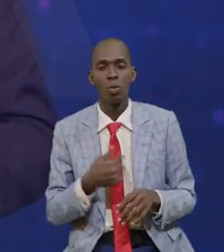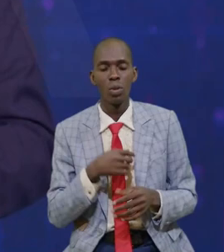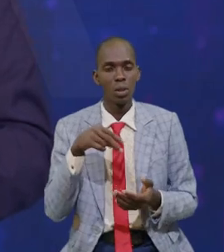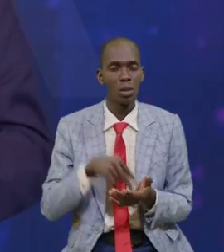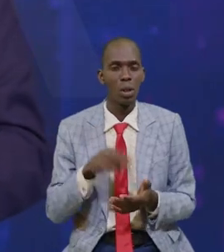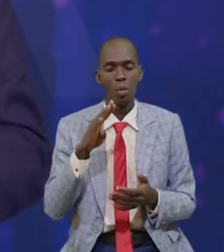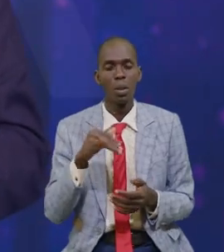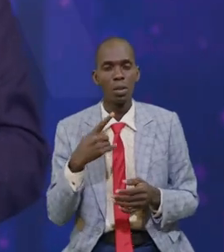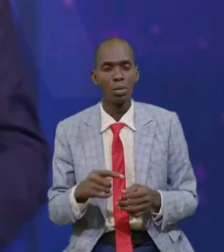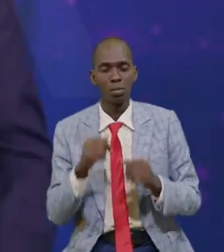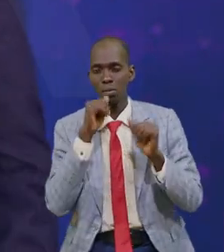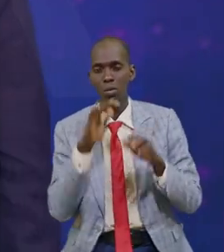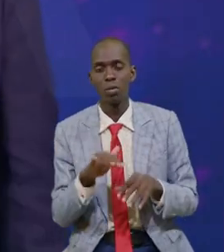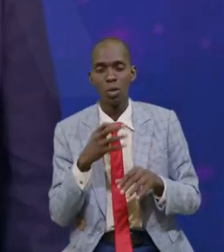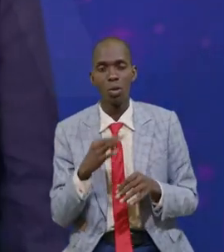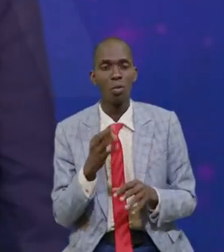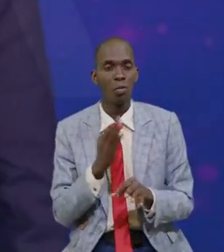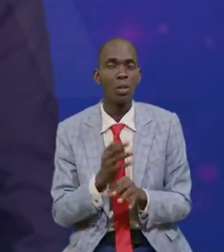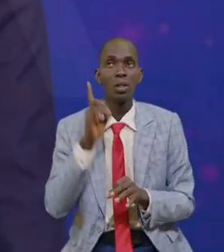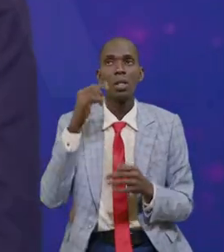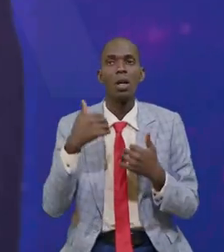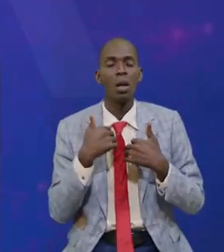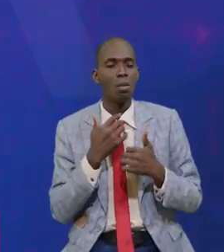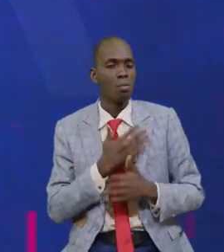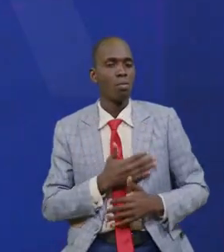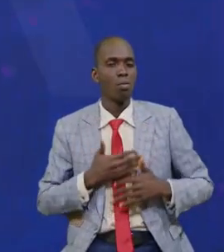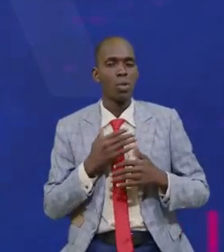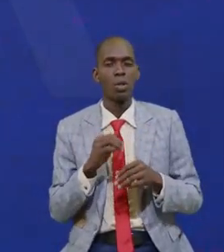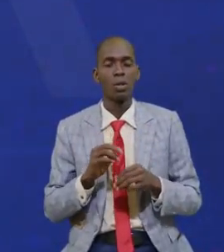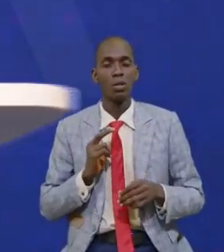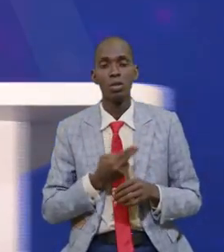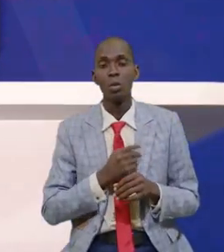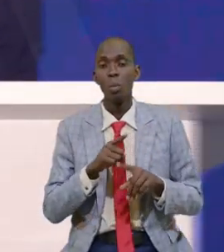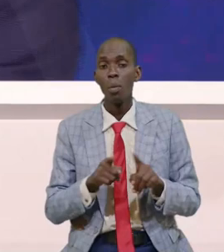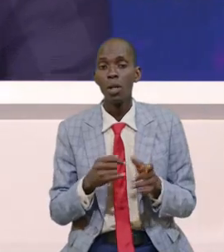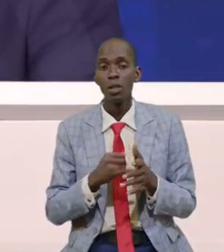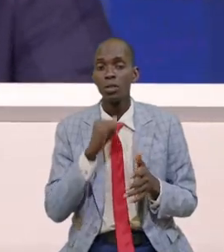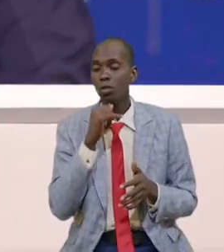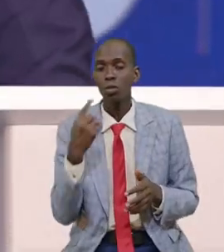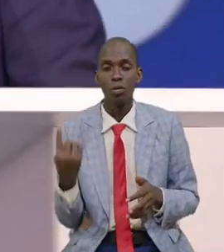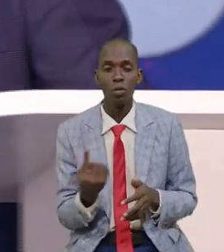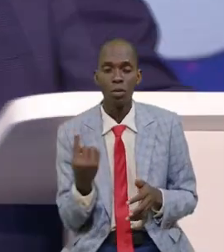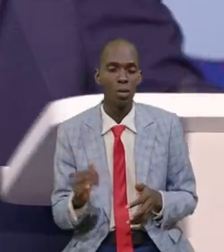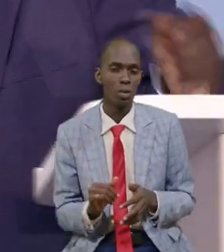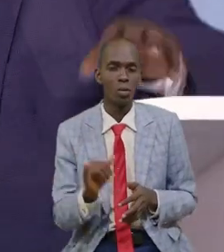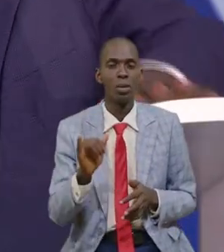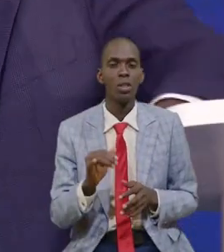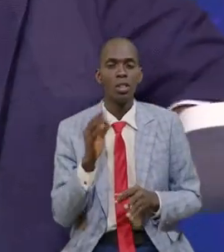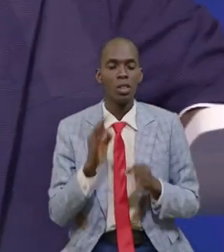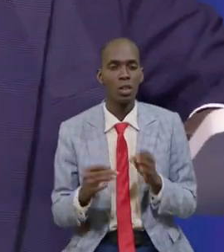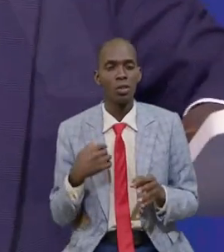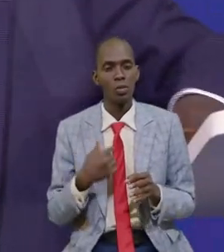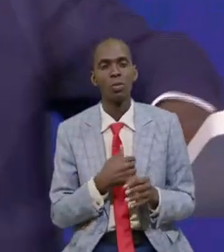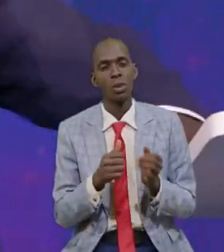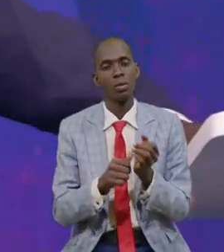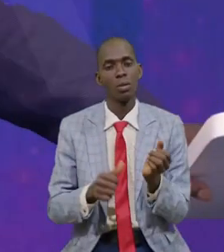has pleasure in us, but it's not forever. If we draw back, then it says, my soul shall